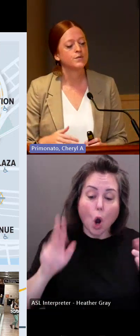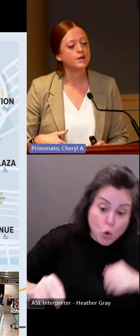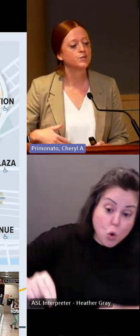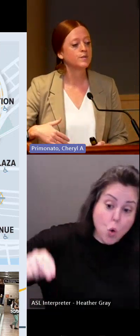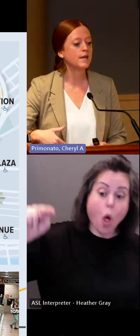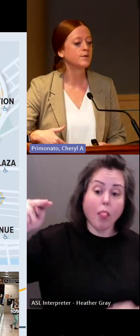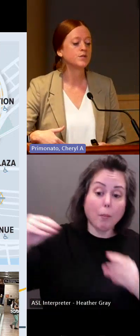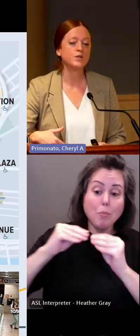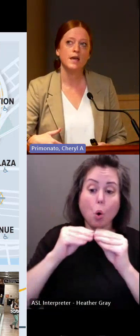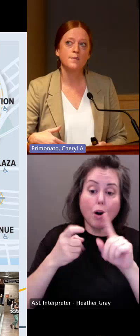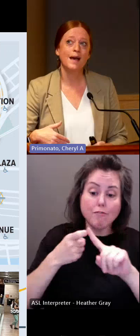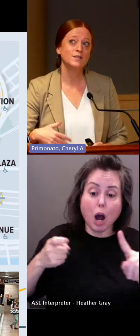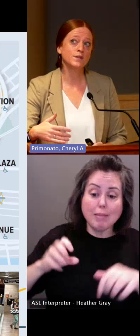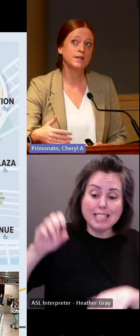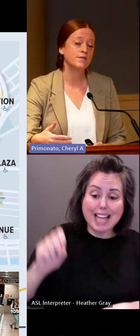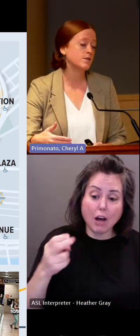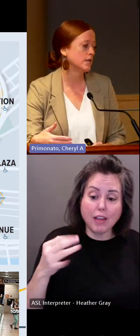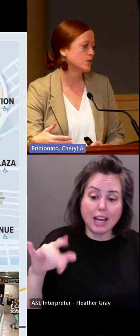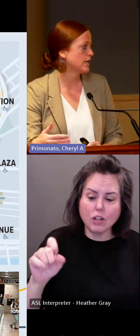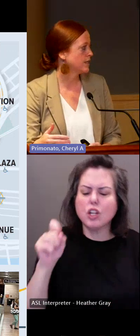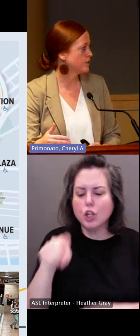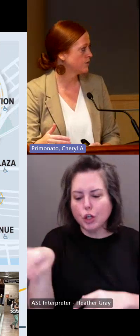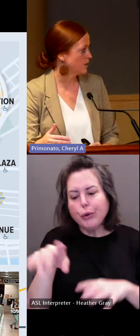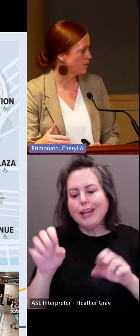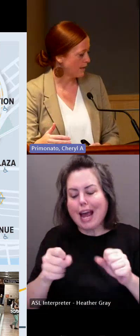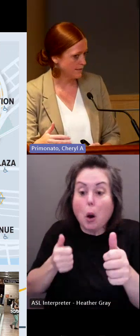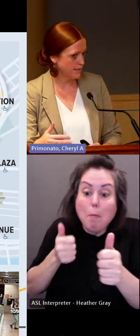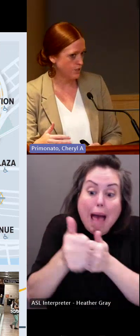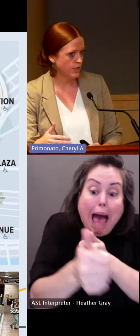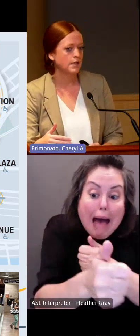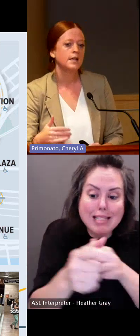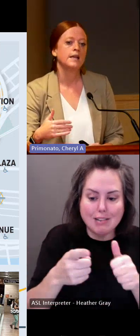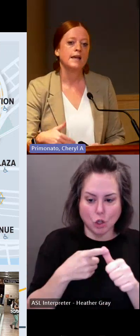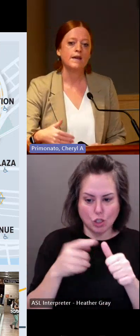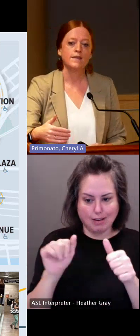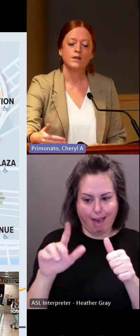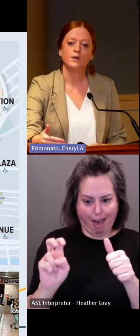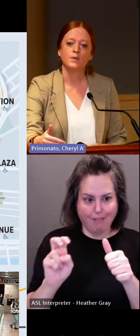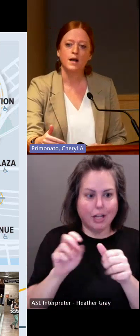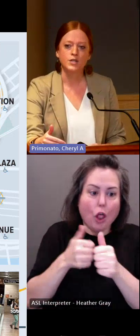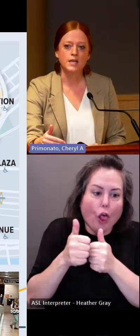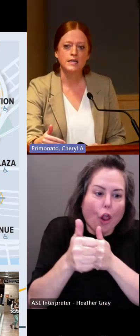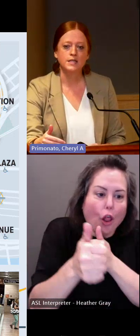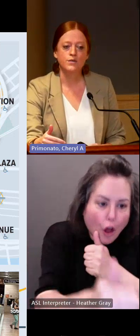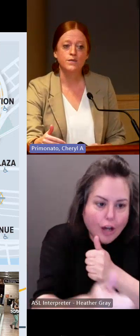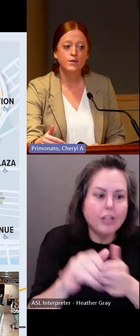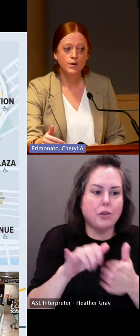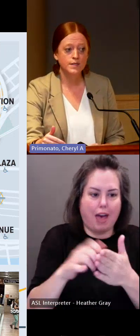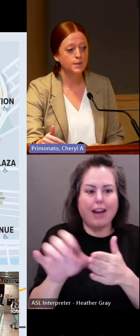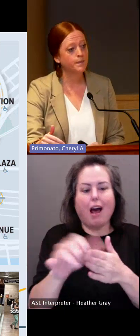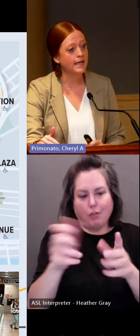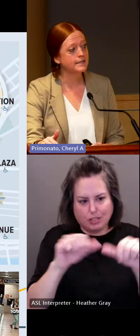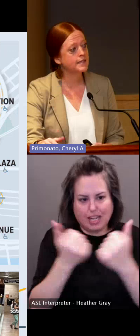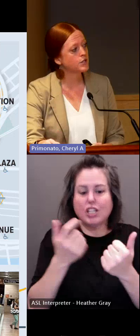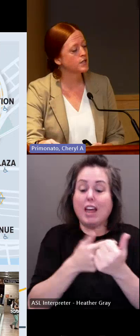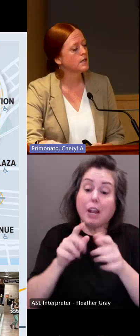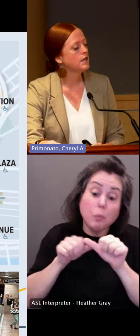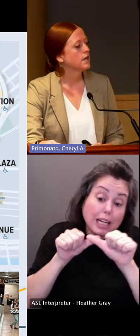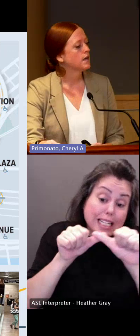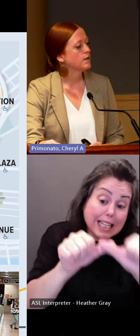Hill. So riders will be able to get past First Avenue Station and to Steel Plaza Station. And then the light rail will actually continue further north to